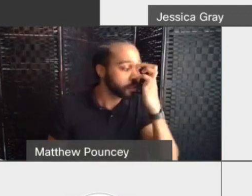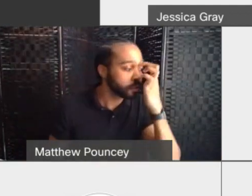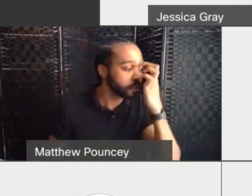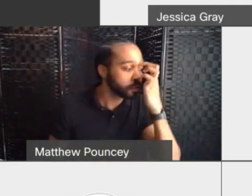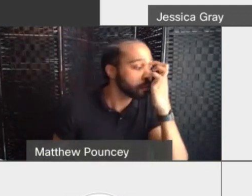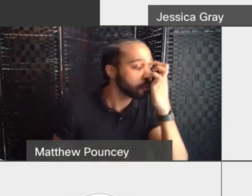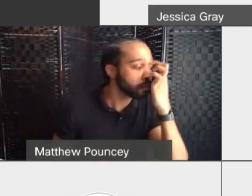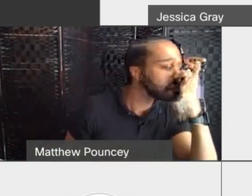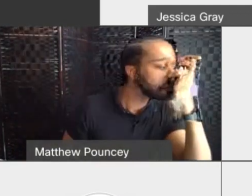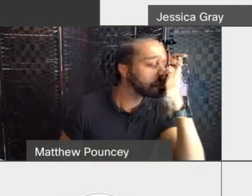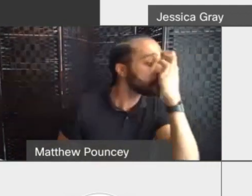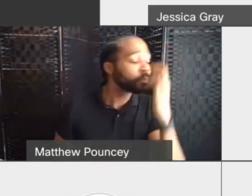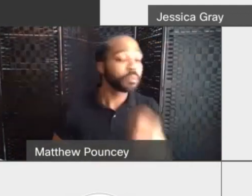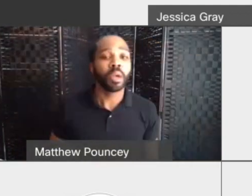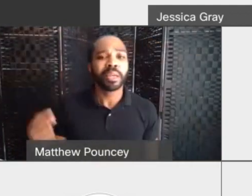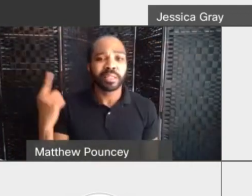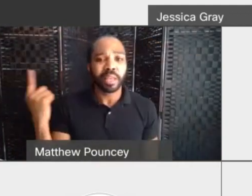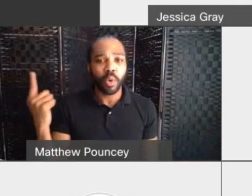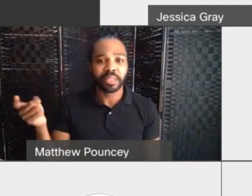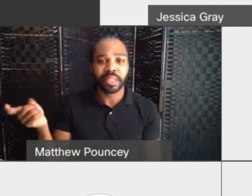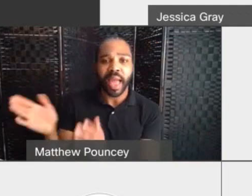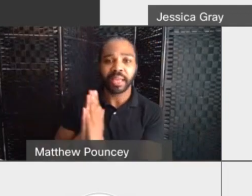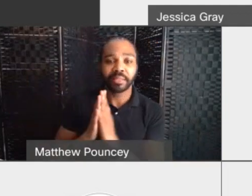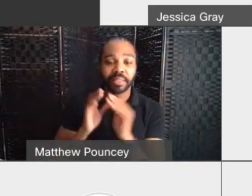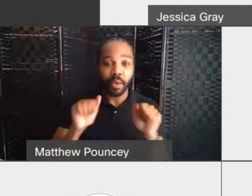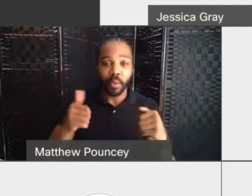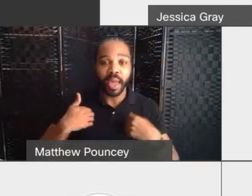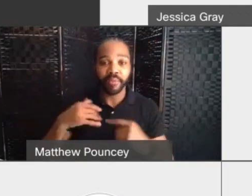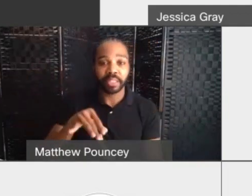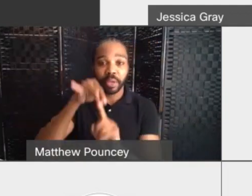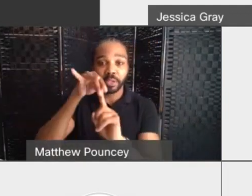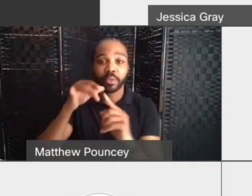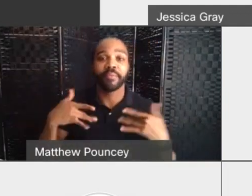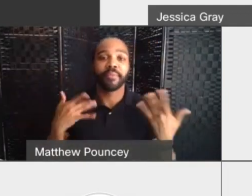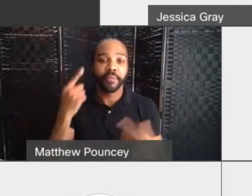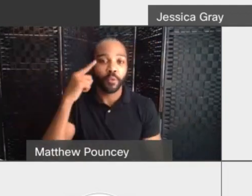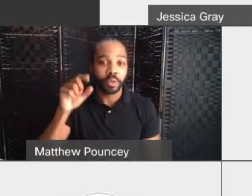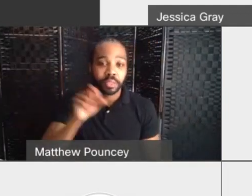Next, so someone is asking, can we do a special event for staff that is similar?